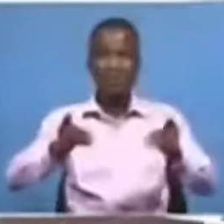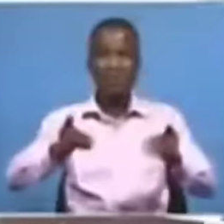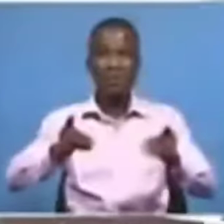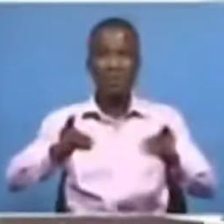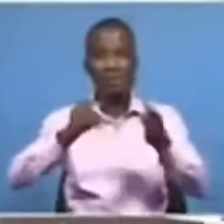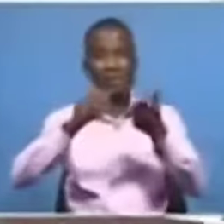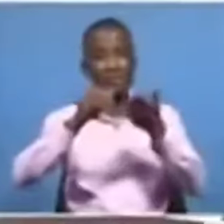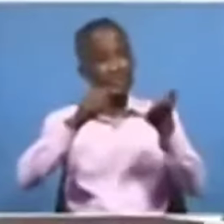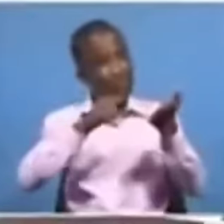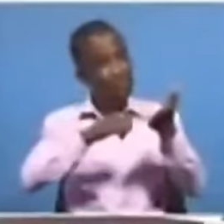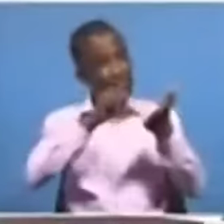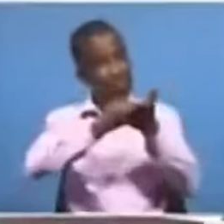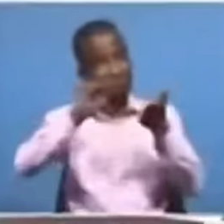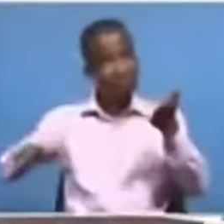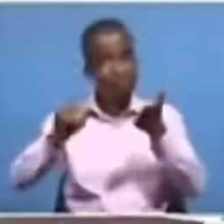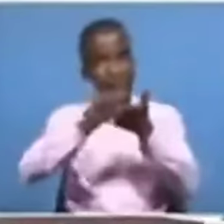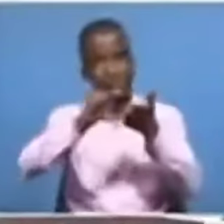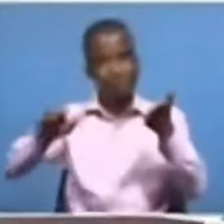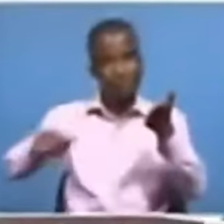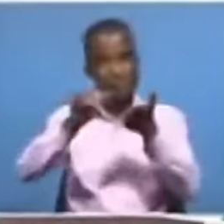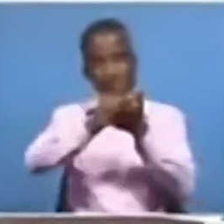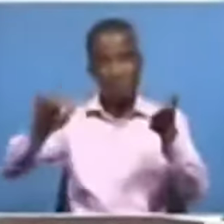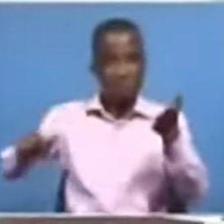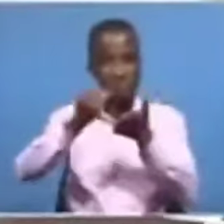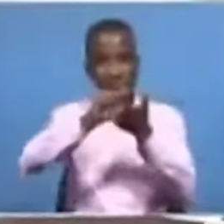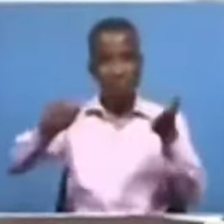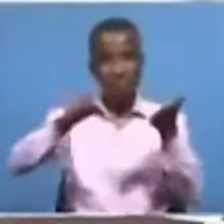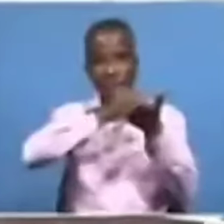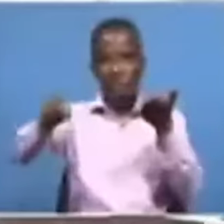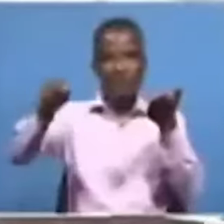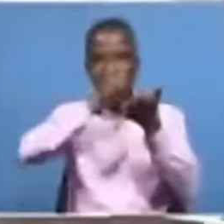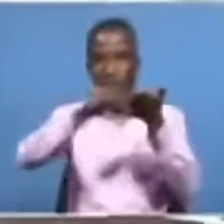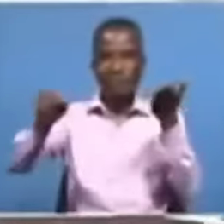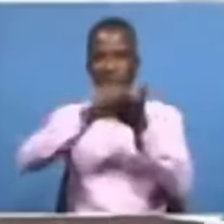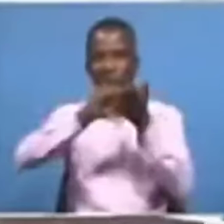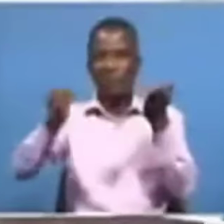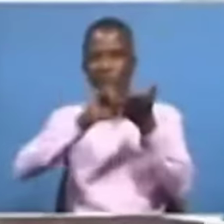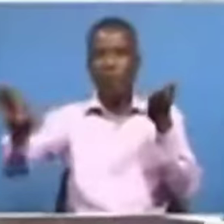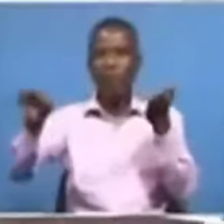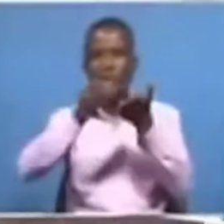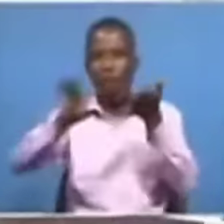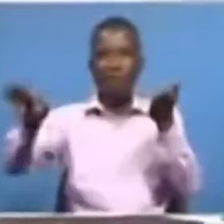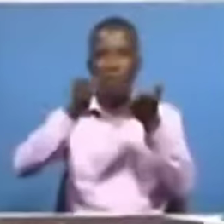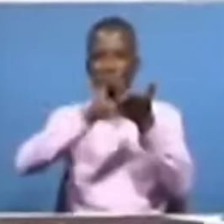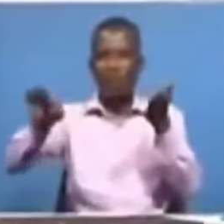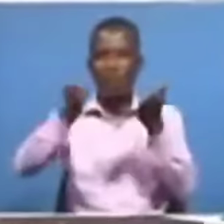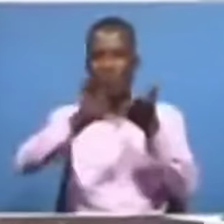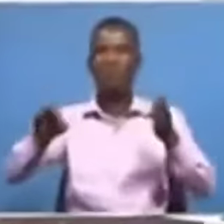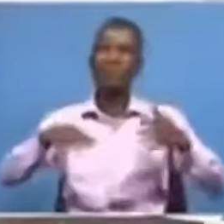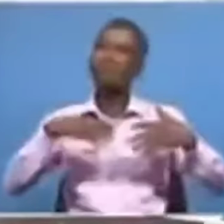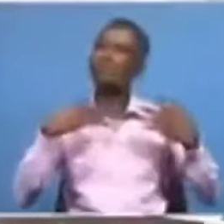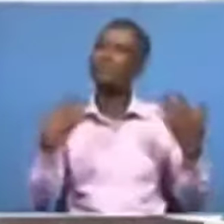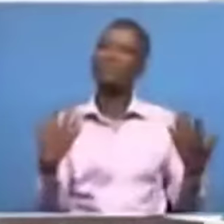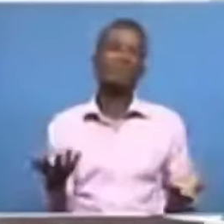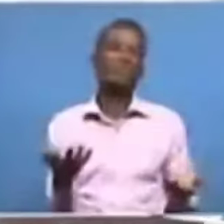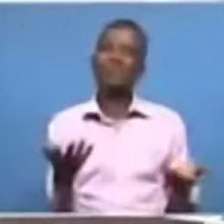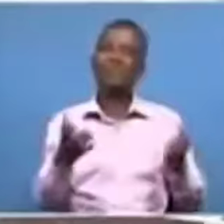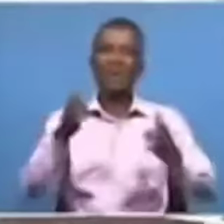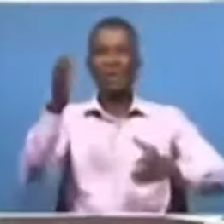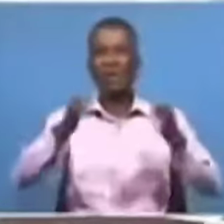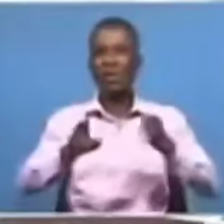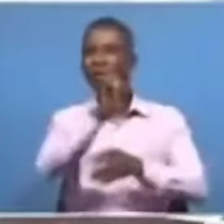not applying statutes that have been passed by our parliament, and statutes that the court